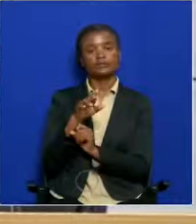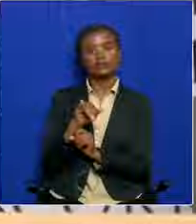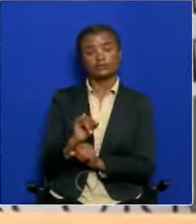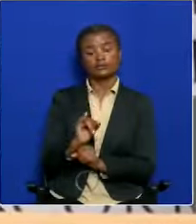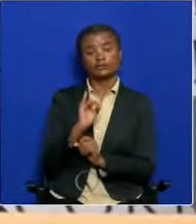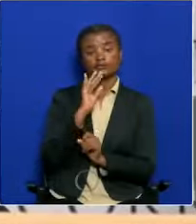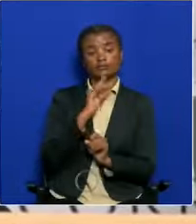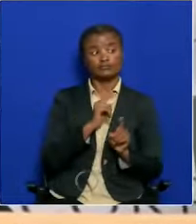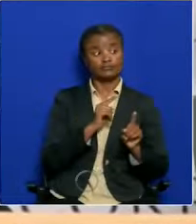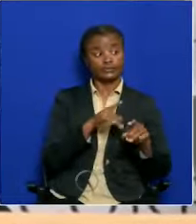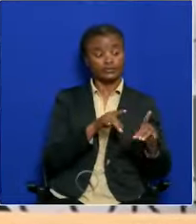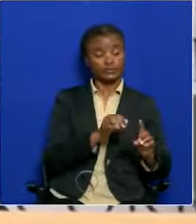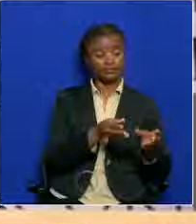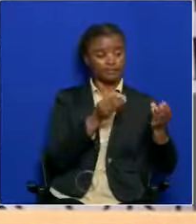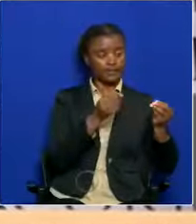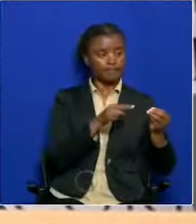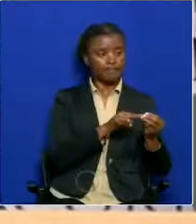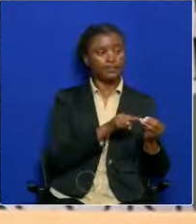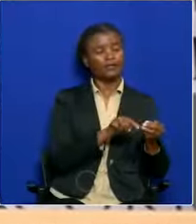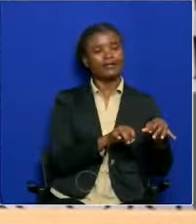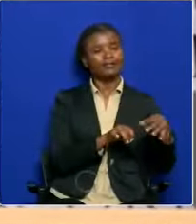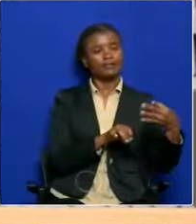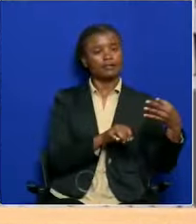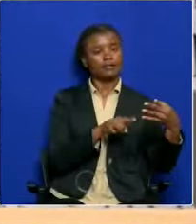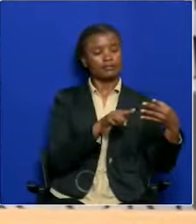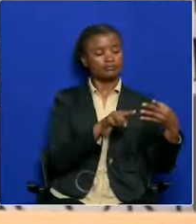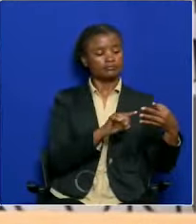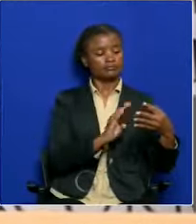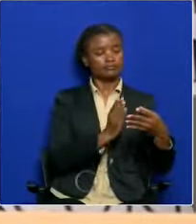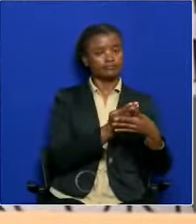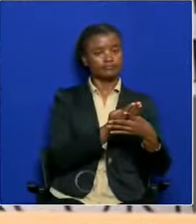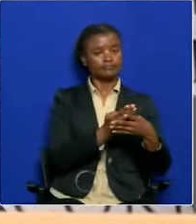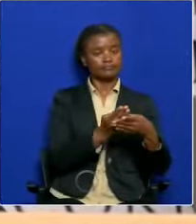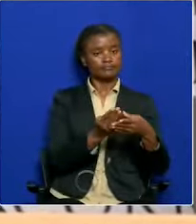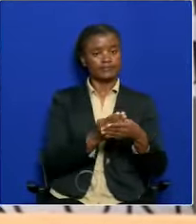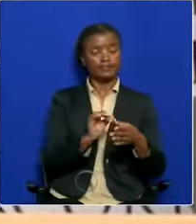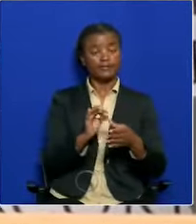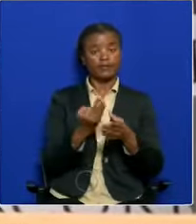the statement file, which is file 1.